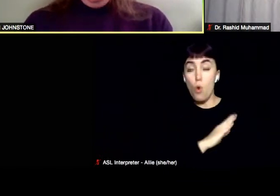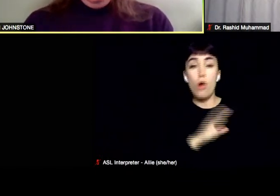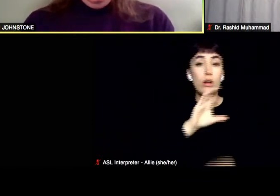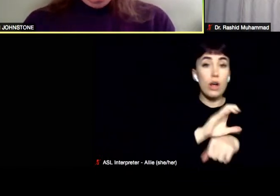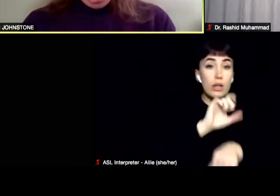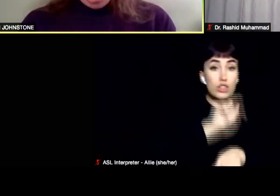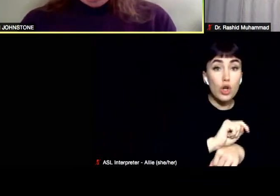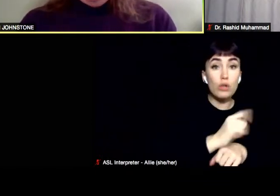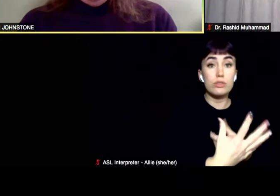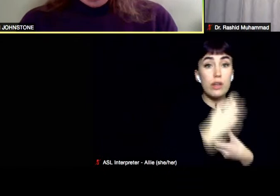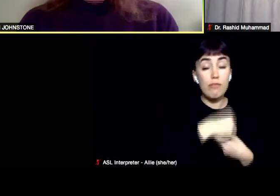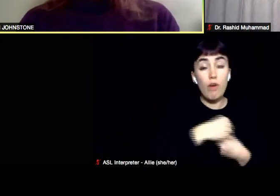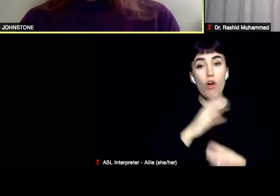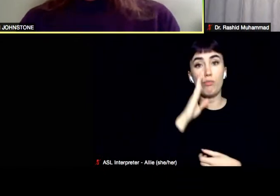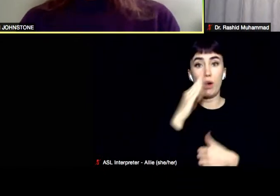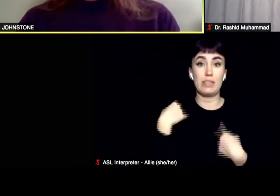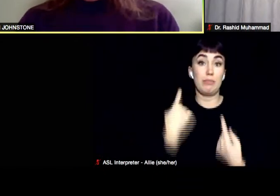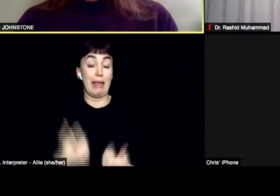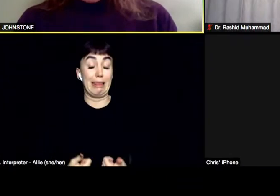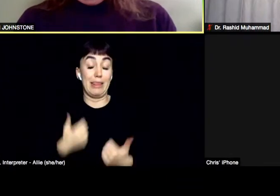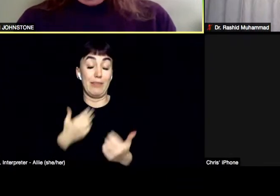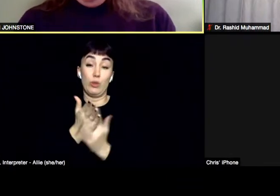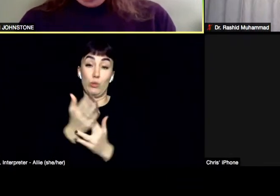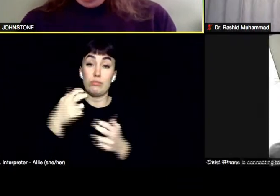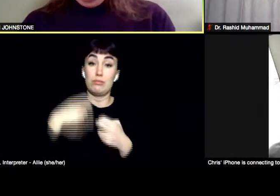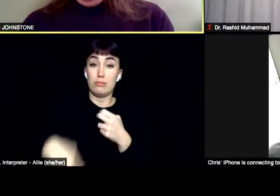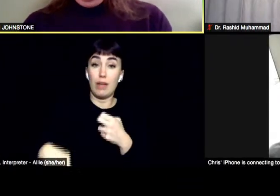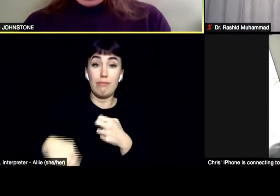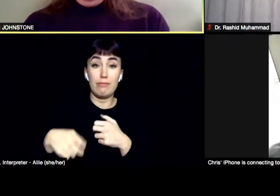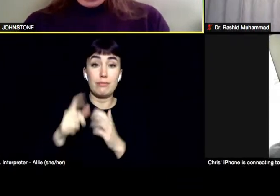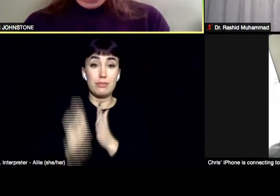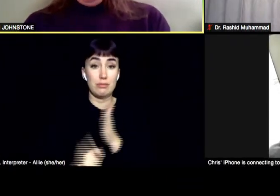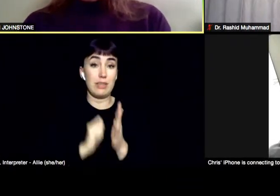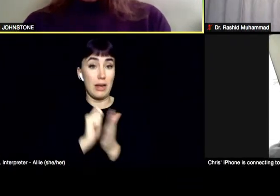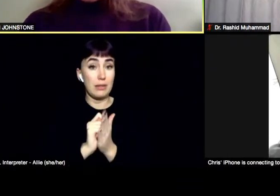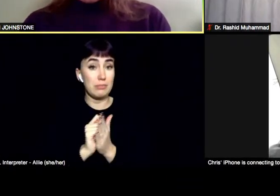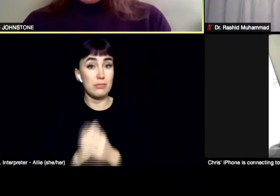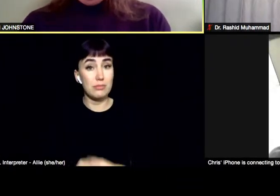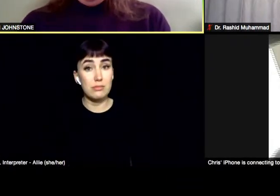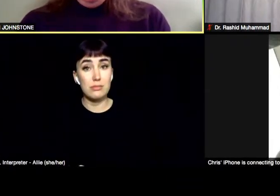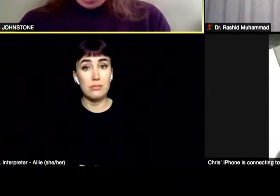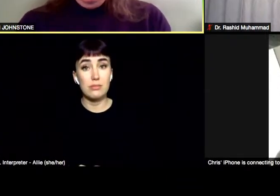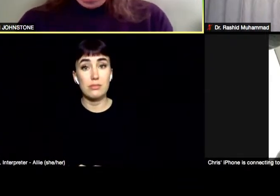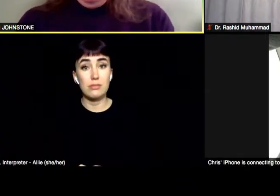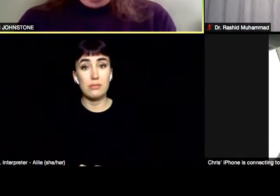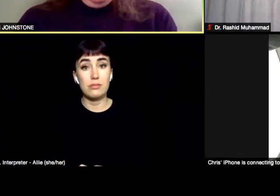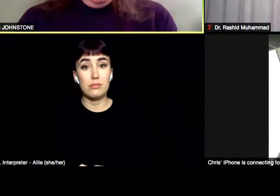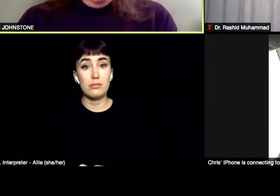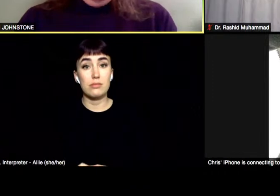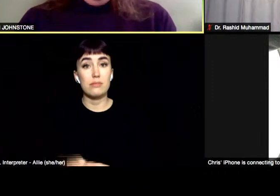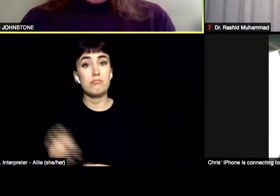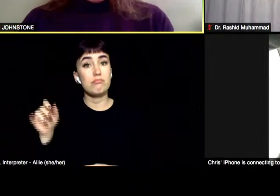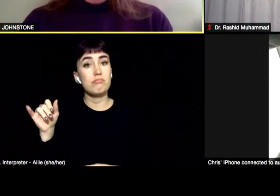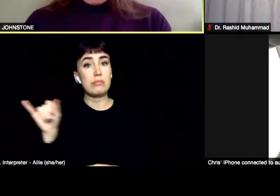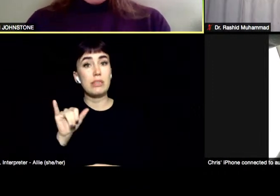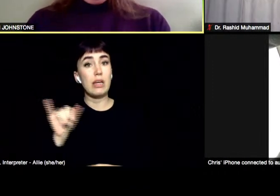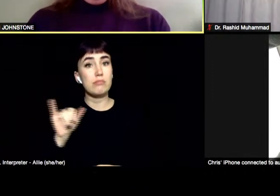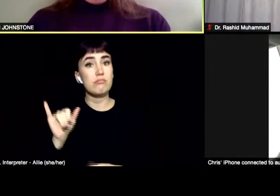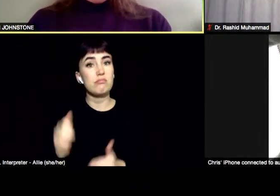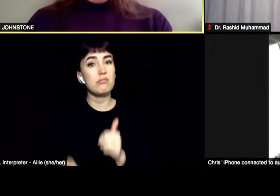certainly has been living through difficult times in recent memory, as have most communities. And